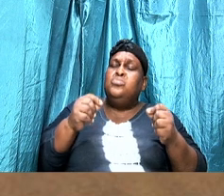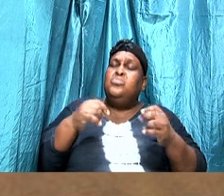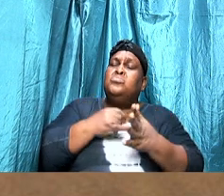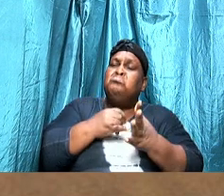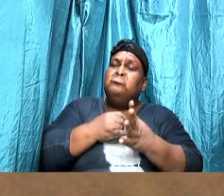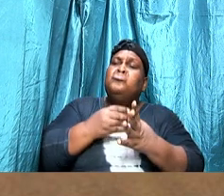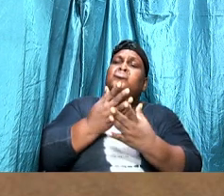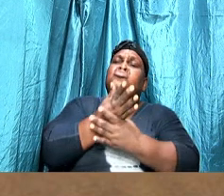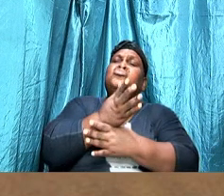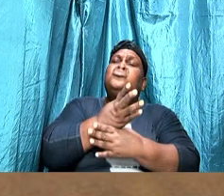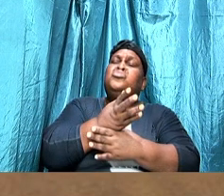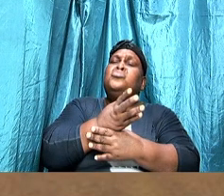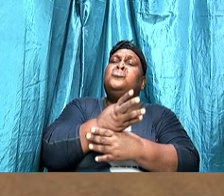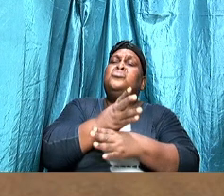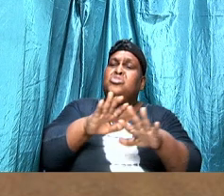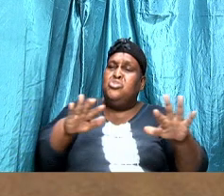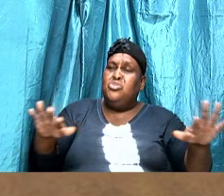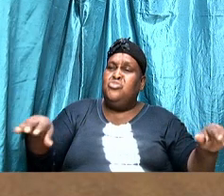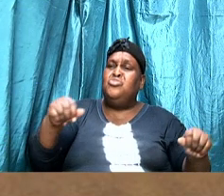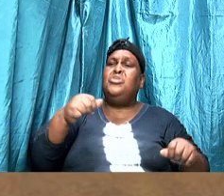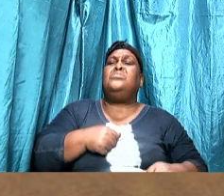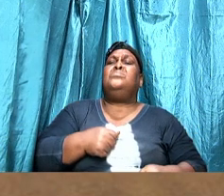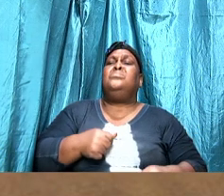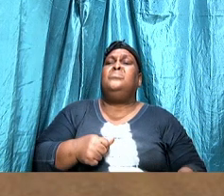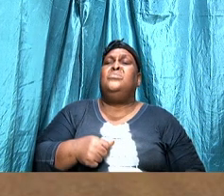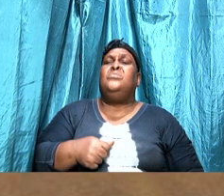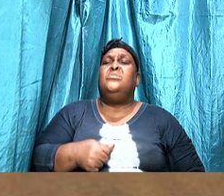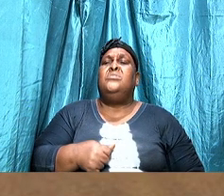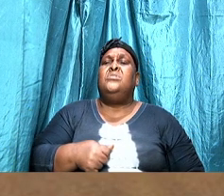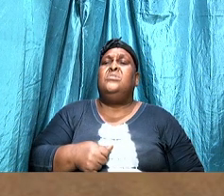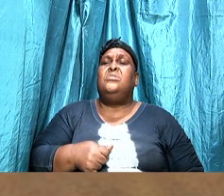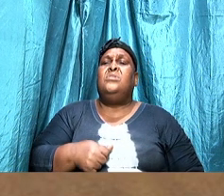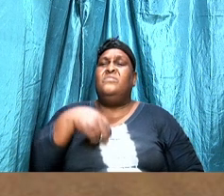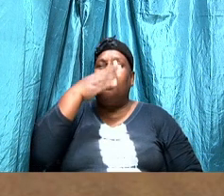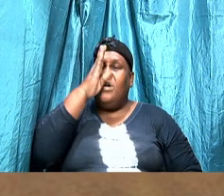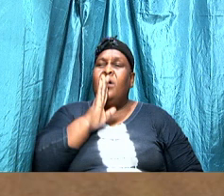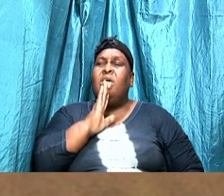right? He wants to do it through the church. And so, you know,